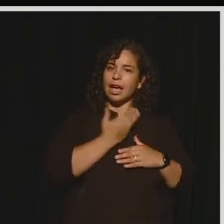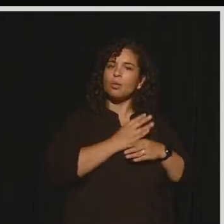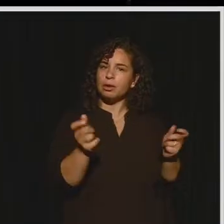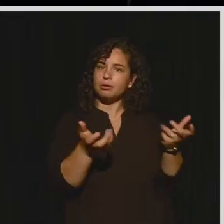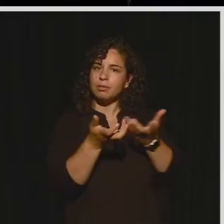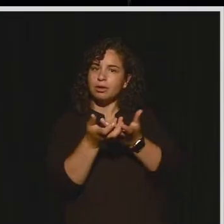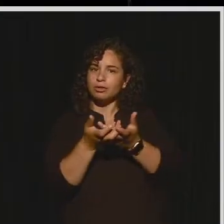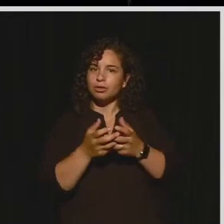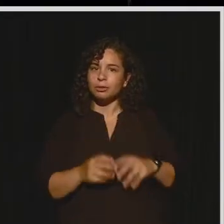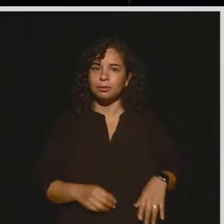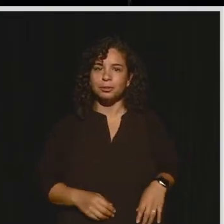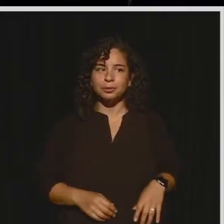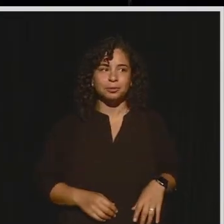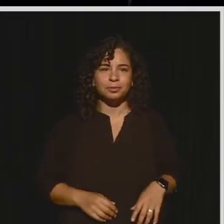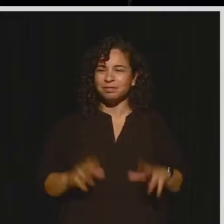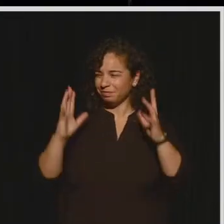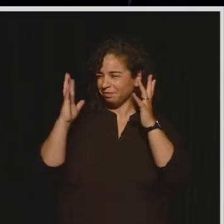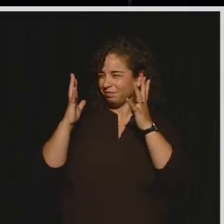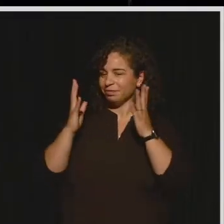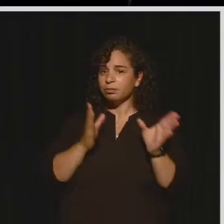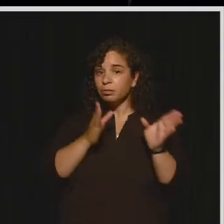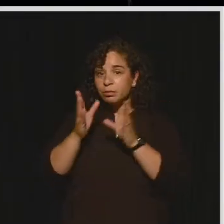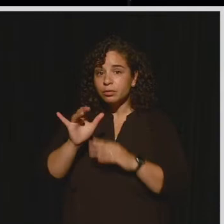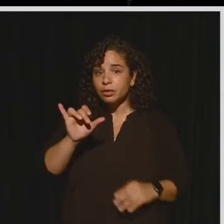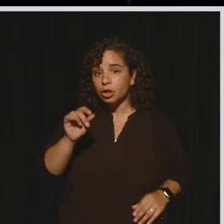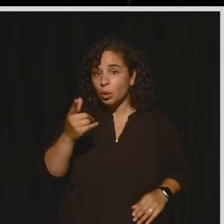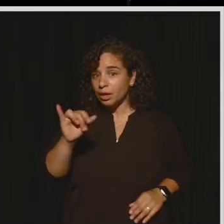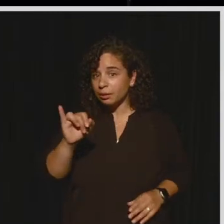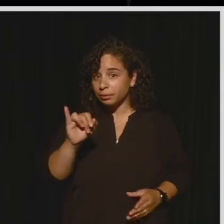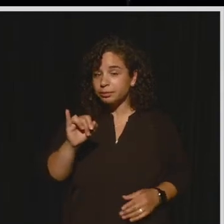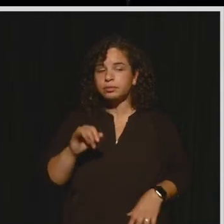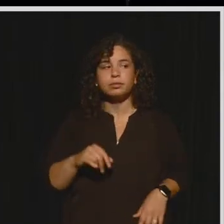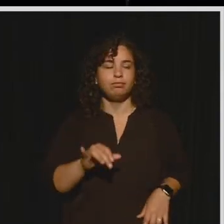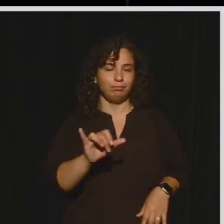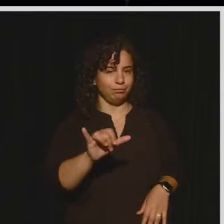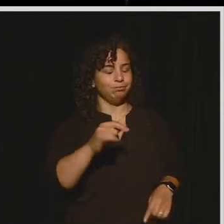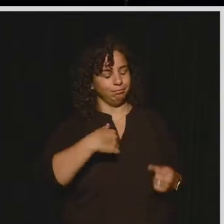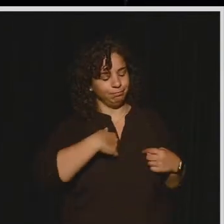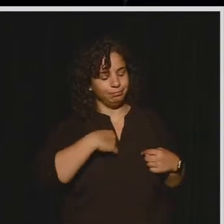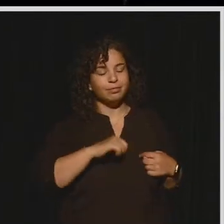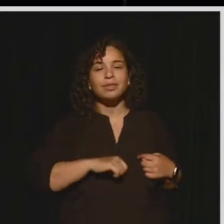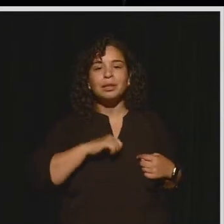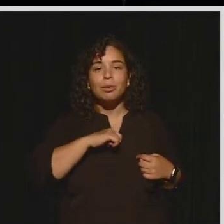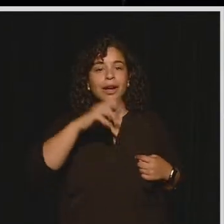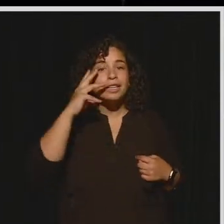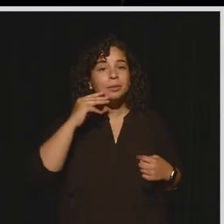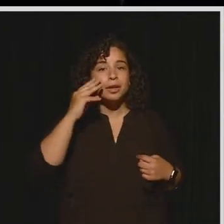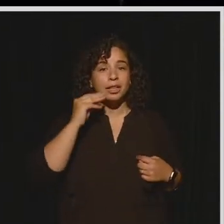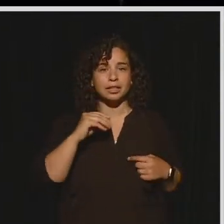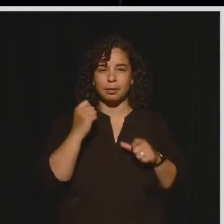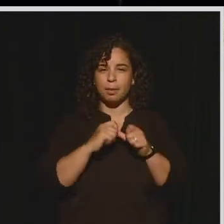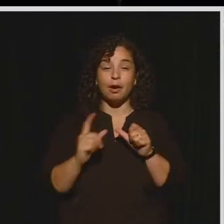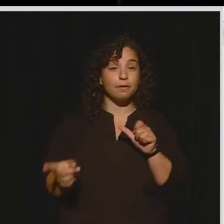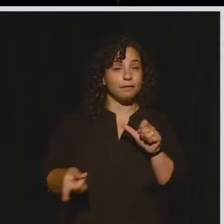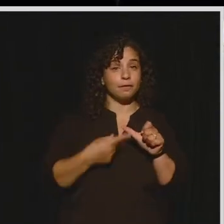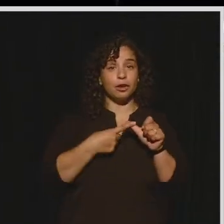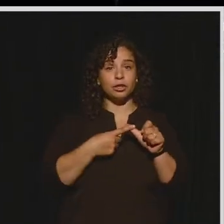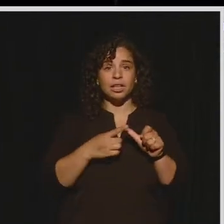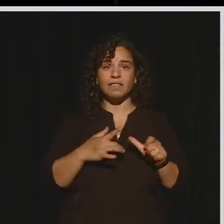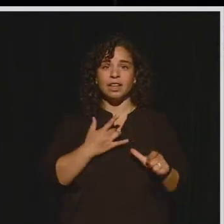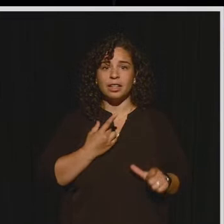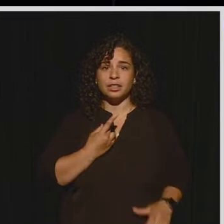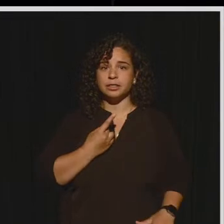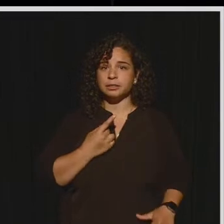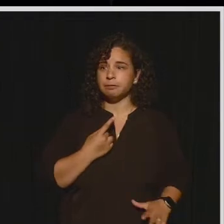that. Yeah, Yogi. Just in terms of Pride experience, I think my first experience with Pride was very